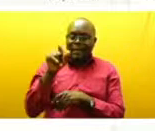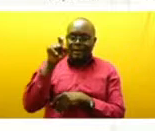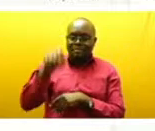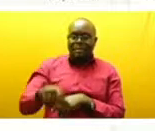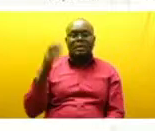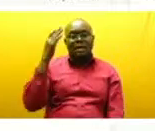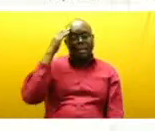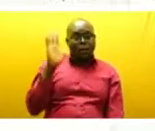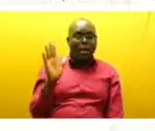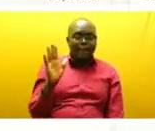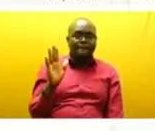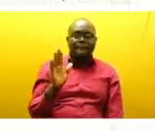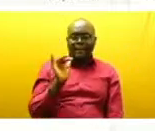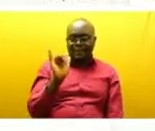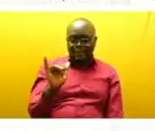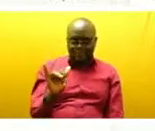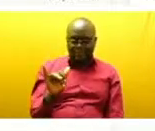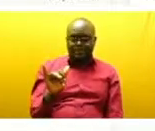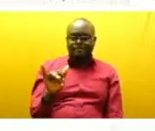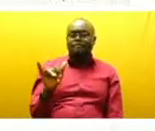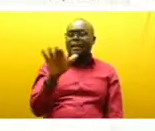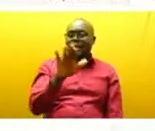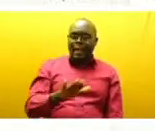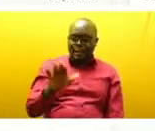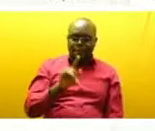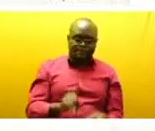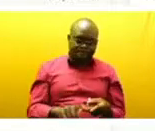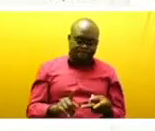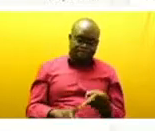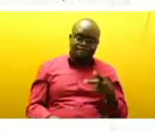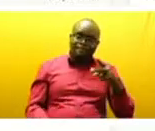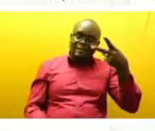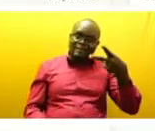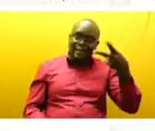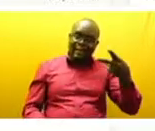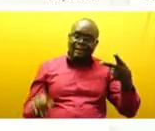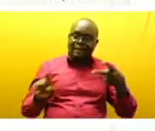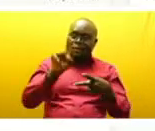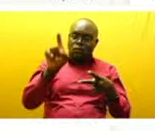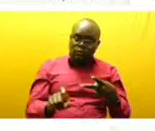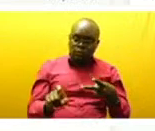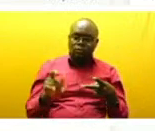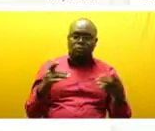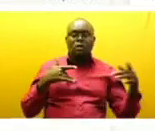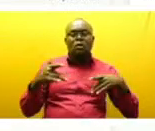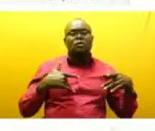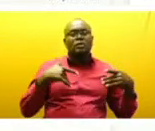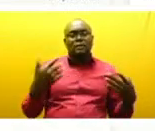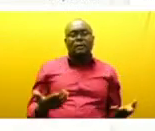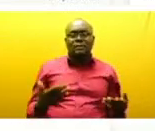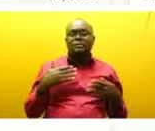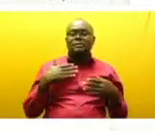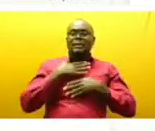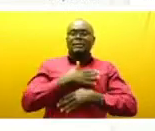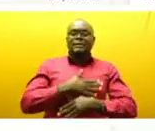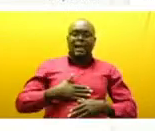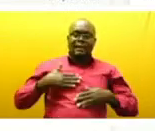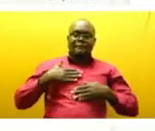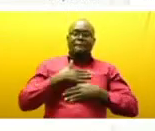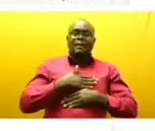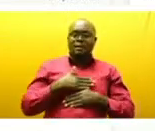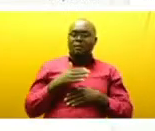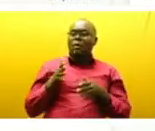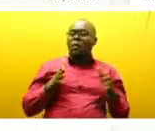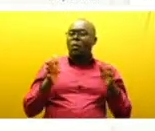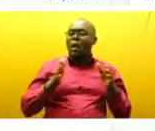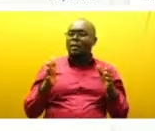in that sum. The second question was regarding the scientific whether there